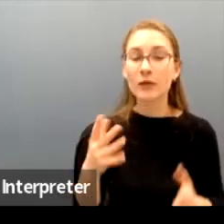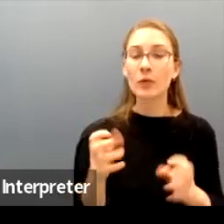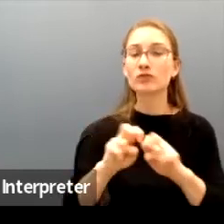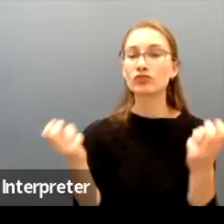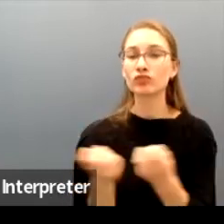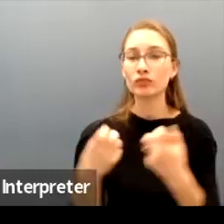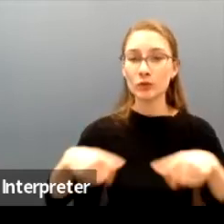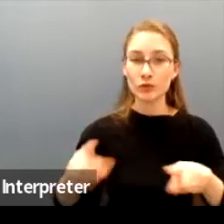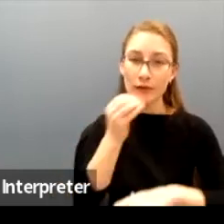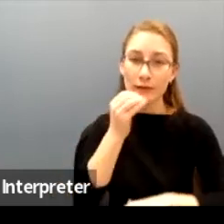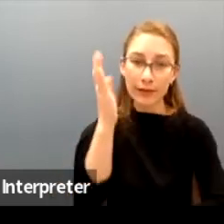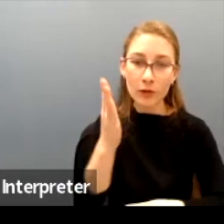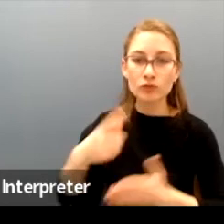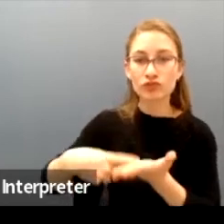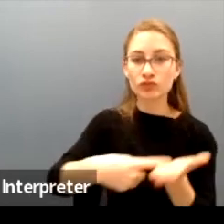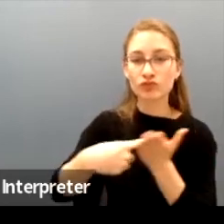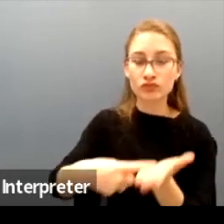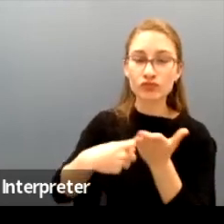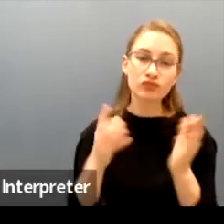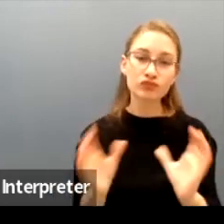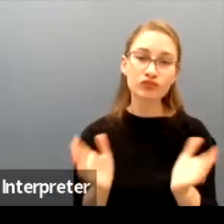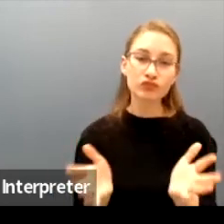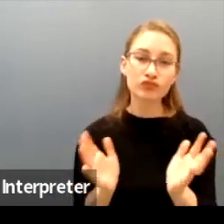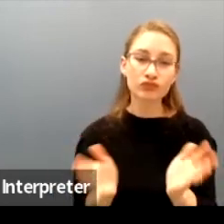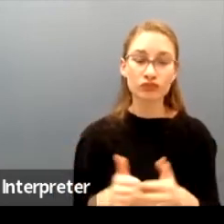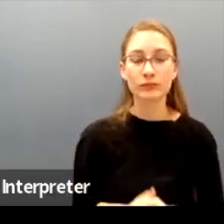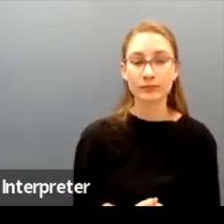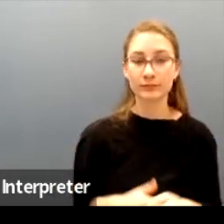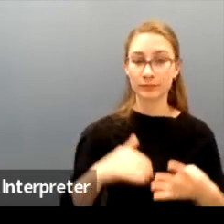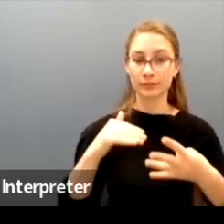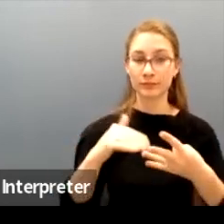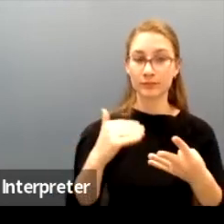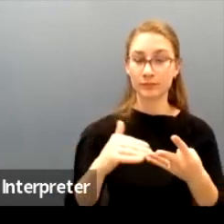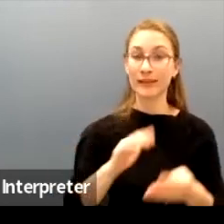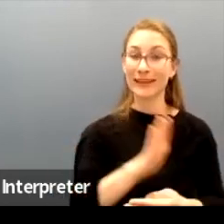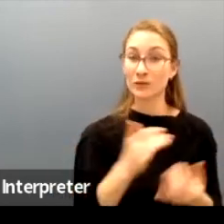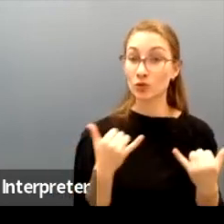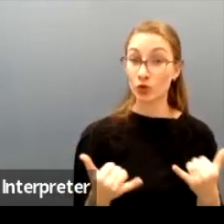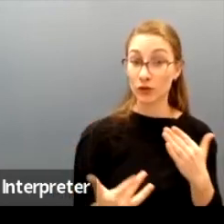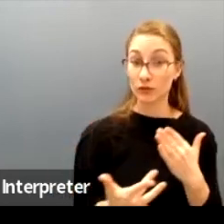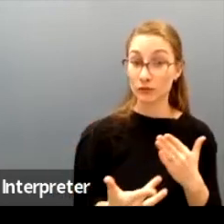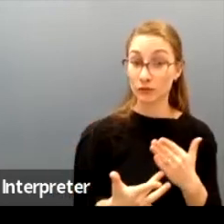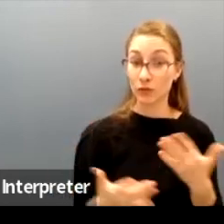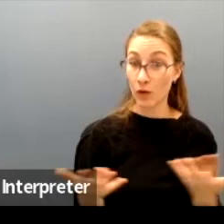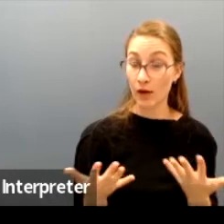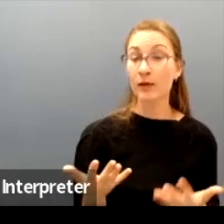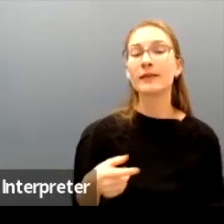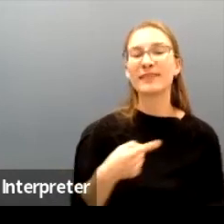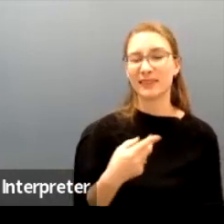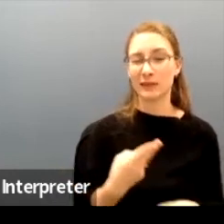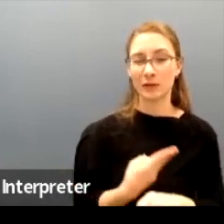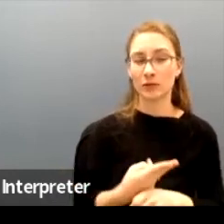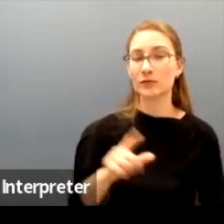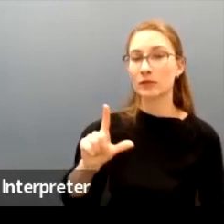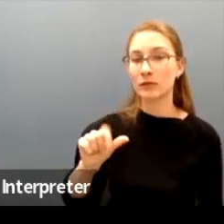just enjoy being with them. So what device, whether it's low tech and high tech, are being used